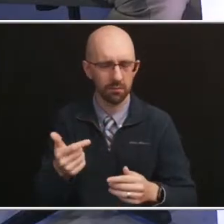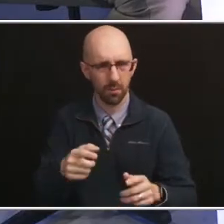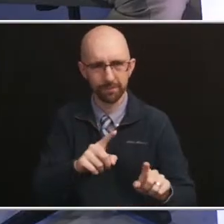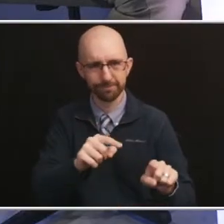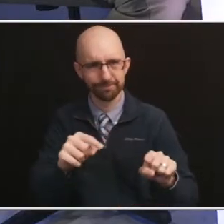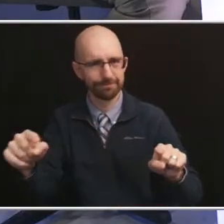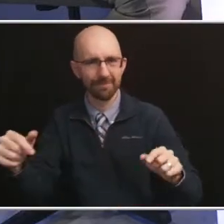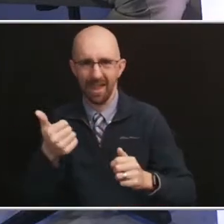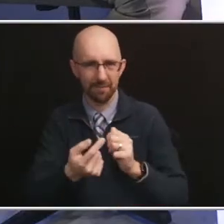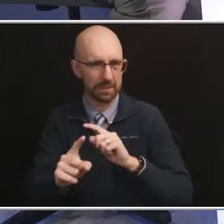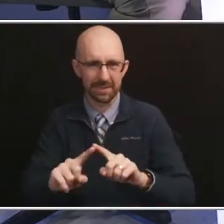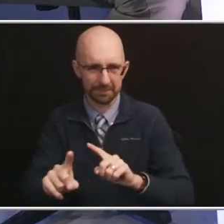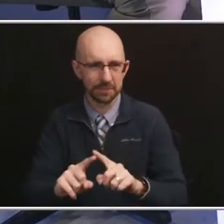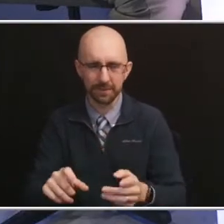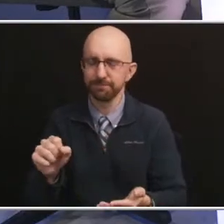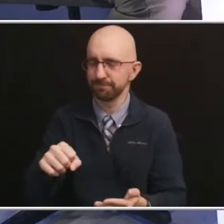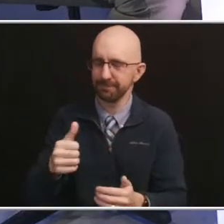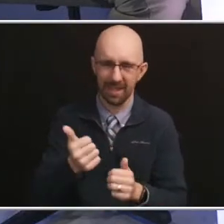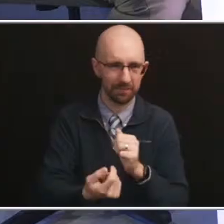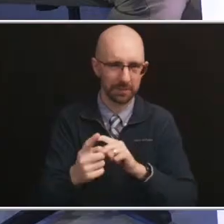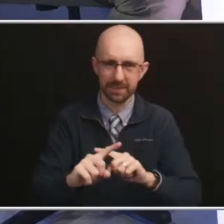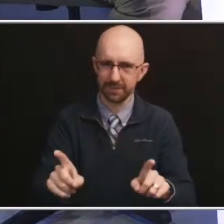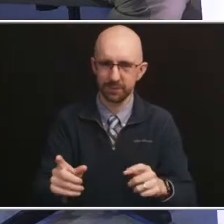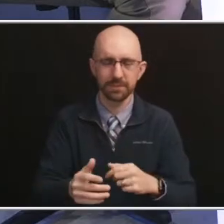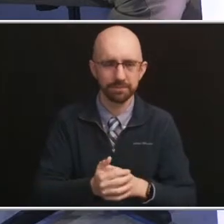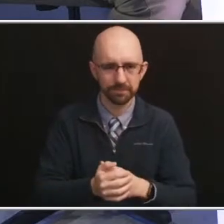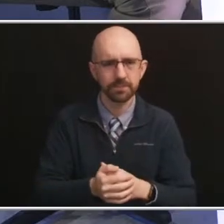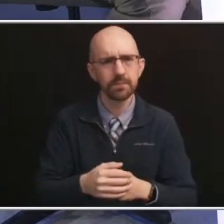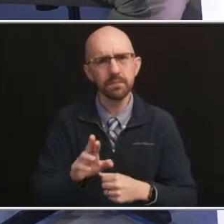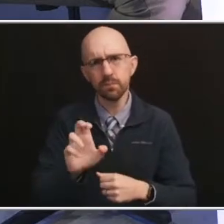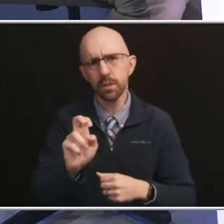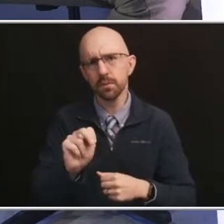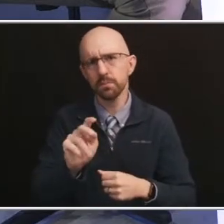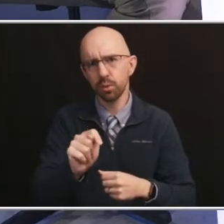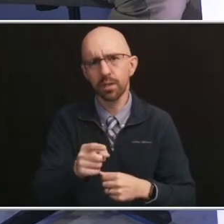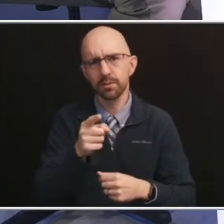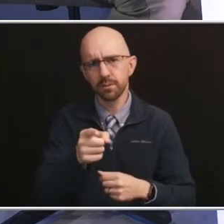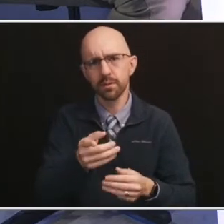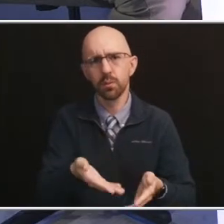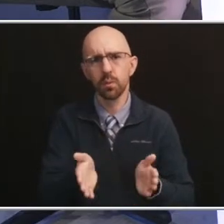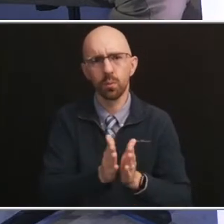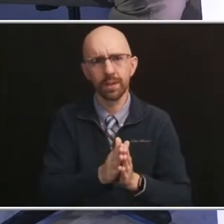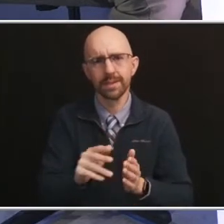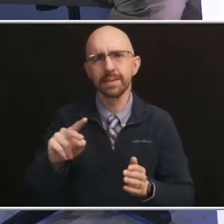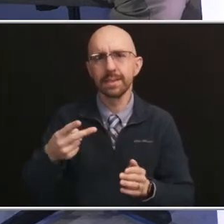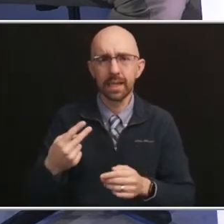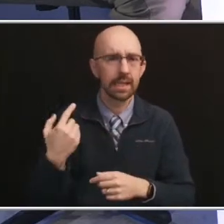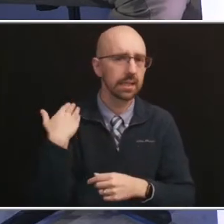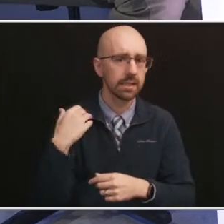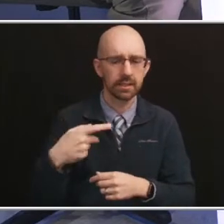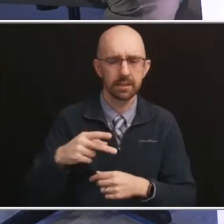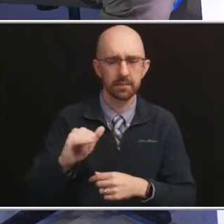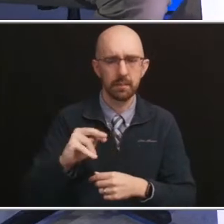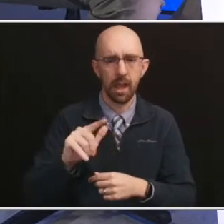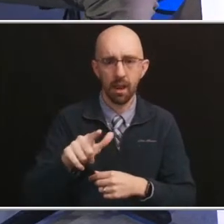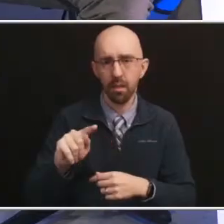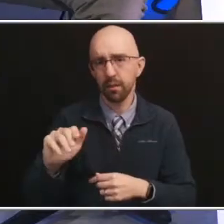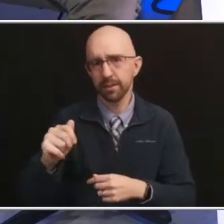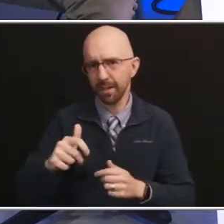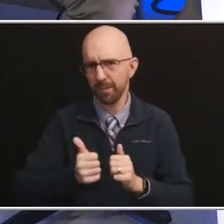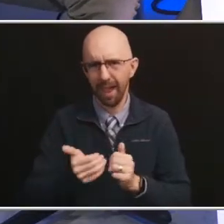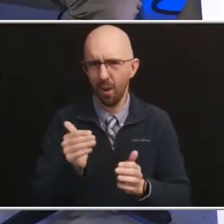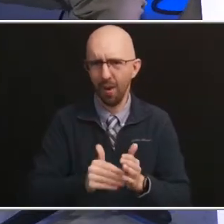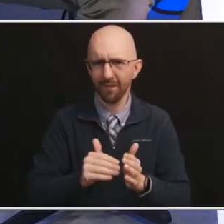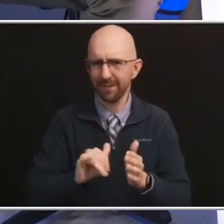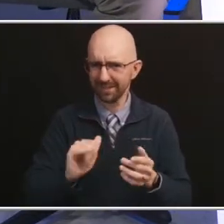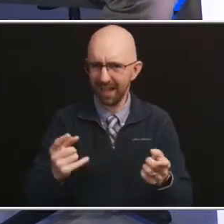is different. Yeah. So then Brent goes in and you requested a second spinal tap. So how often does that happen? A patient